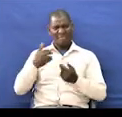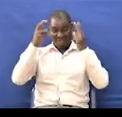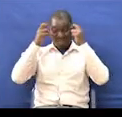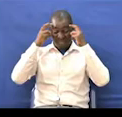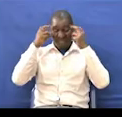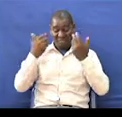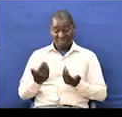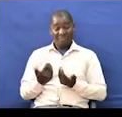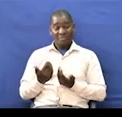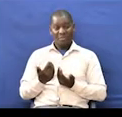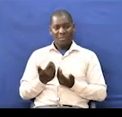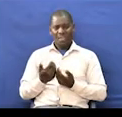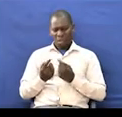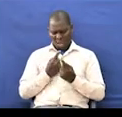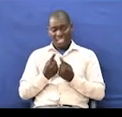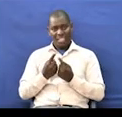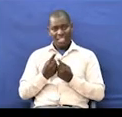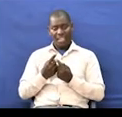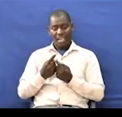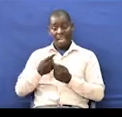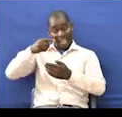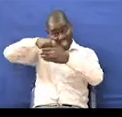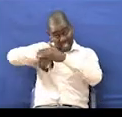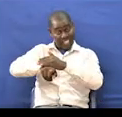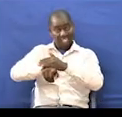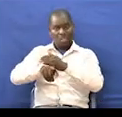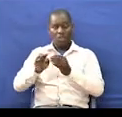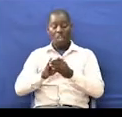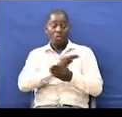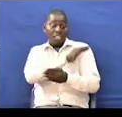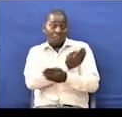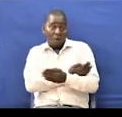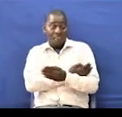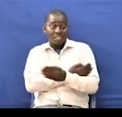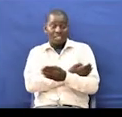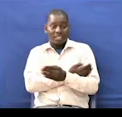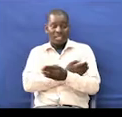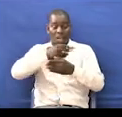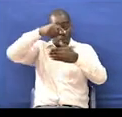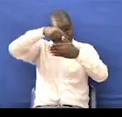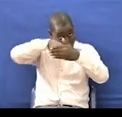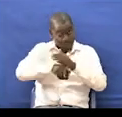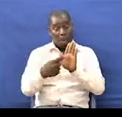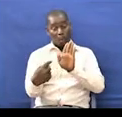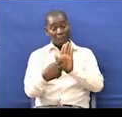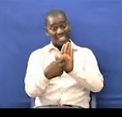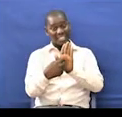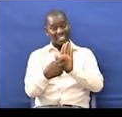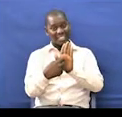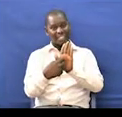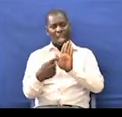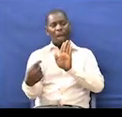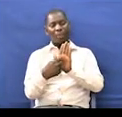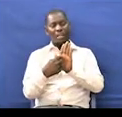dealing with this moment, there is a point where a force is being acting. What is that point? That point, as I said